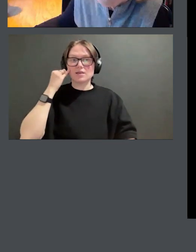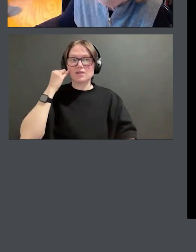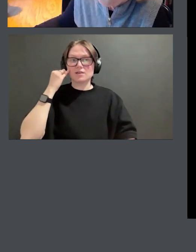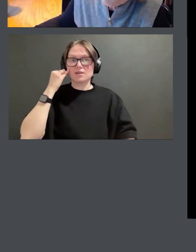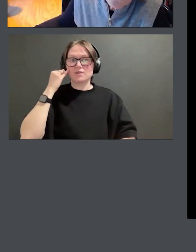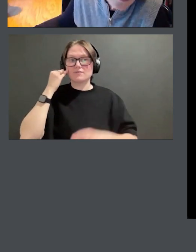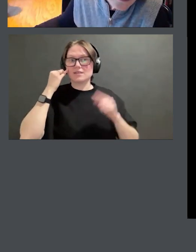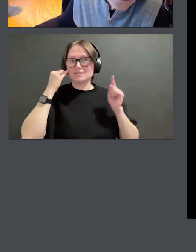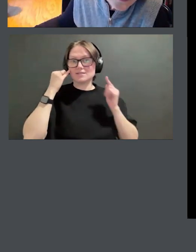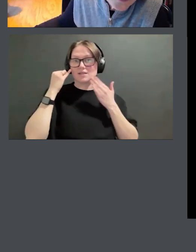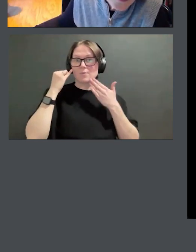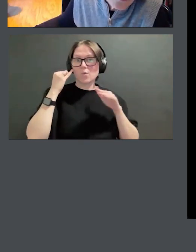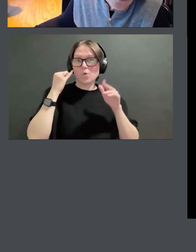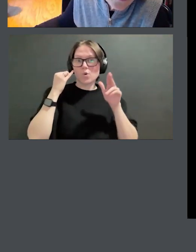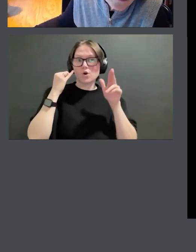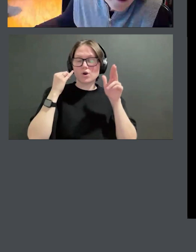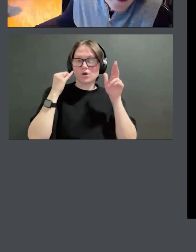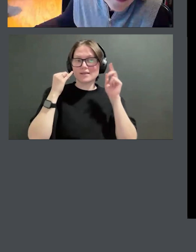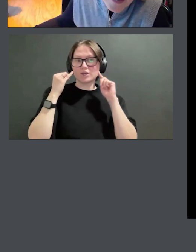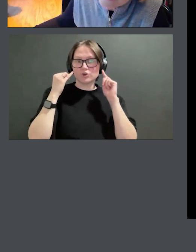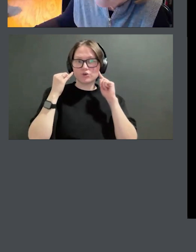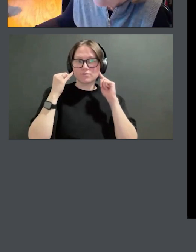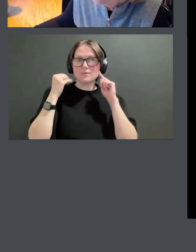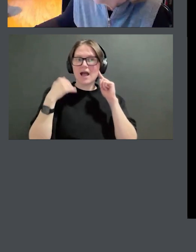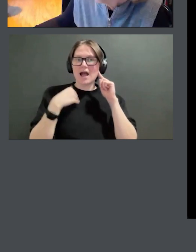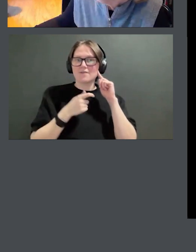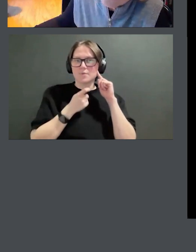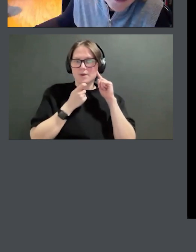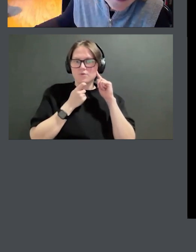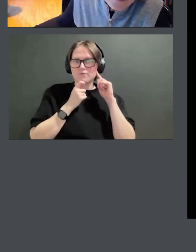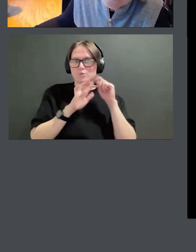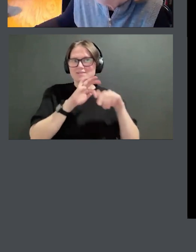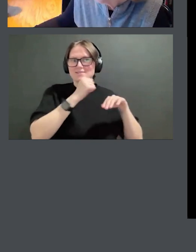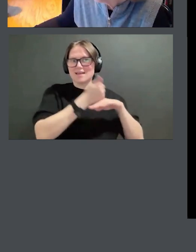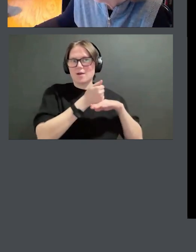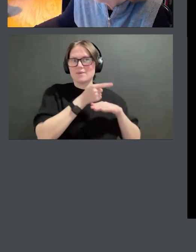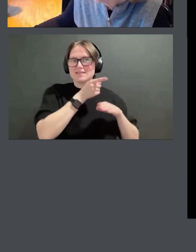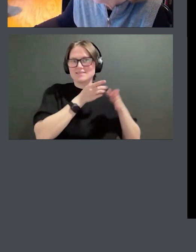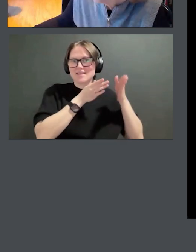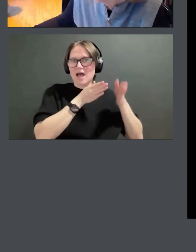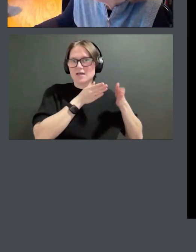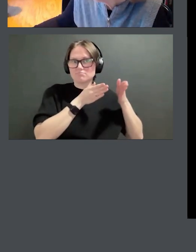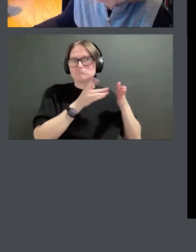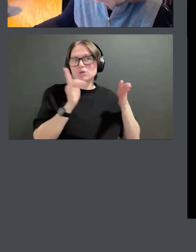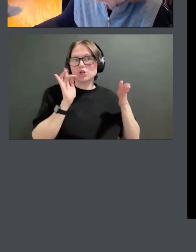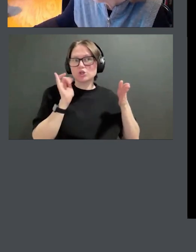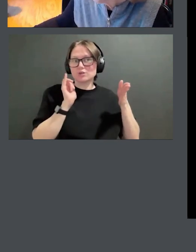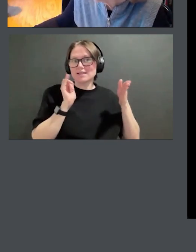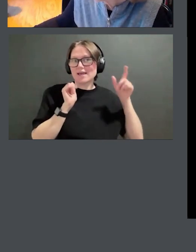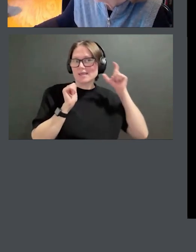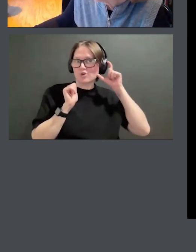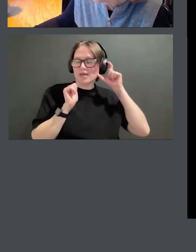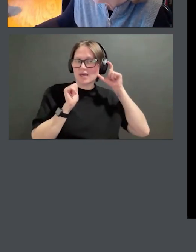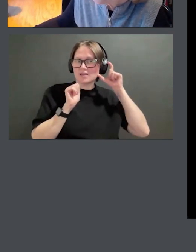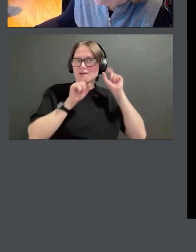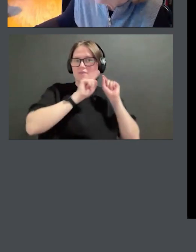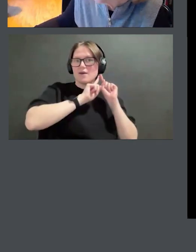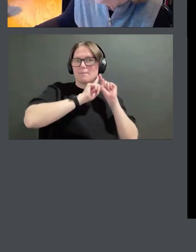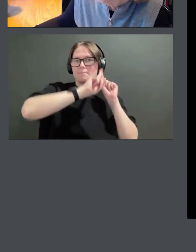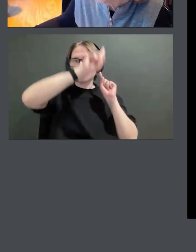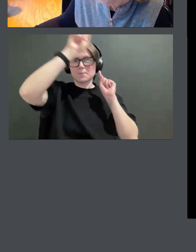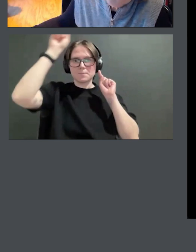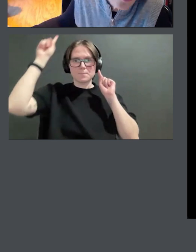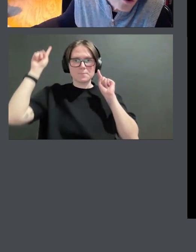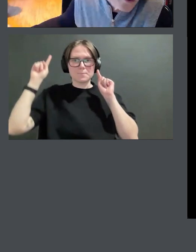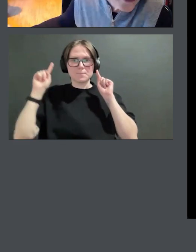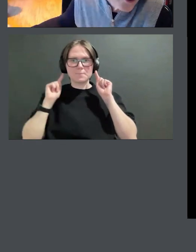a microphone set on that side, looks like a little hearing aid, and it transfers the sound